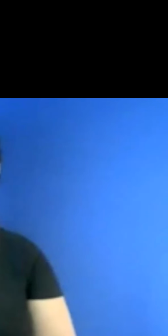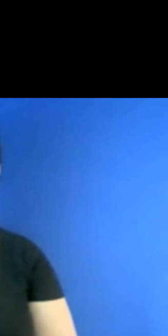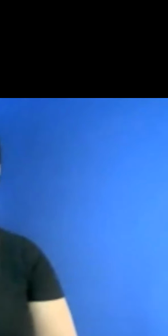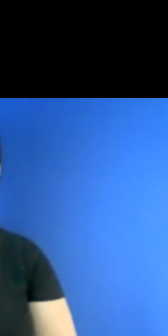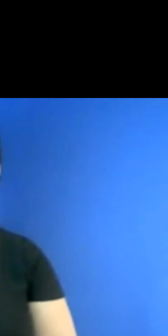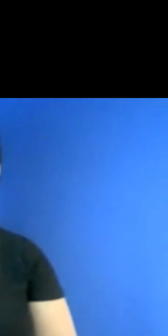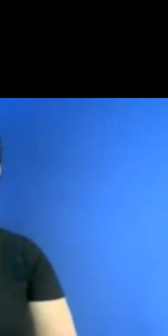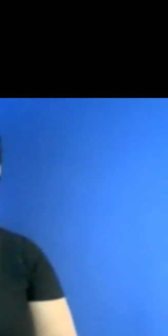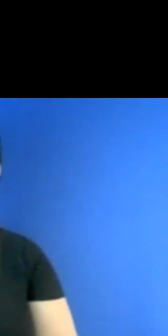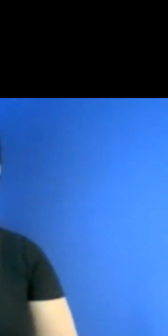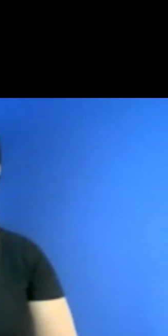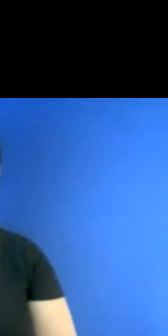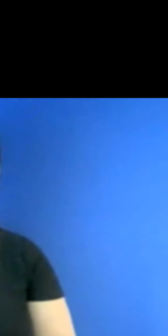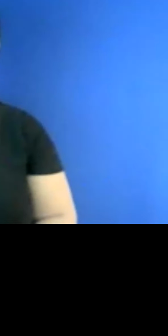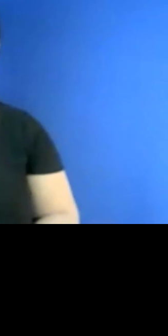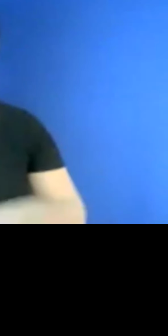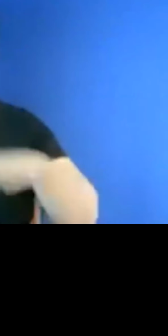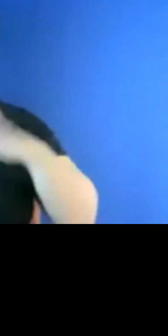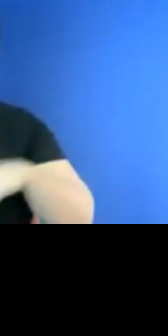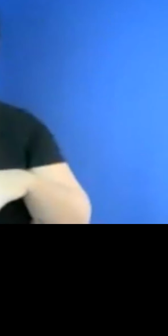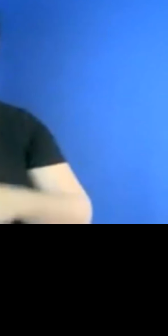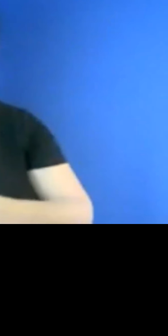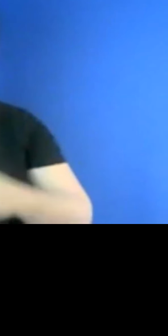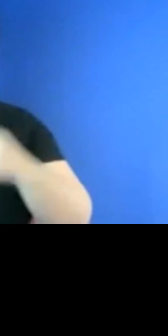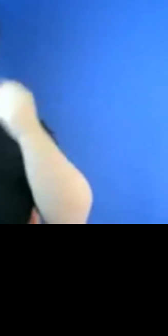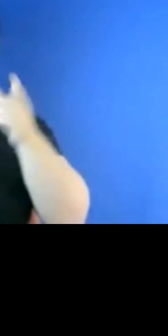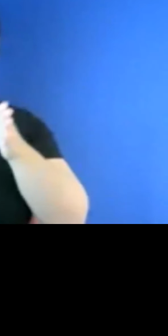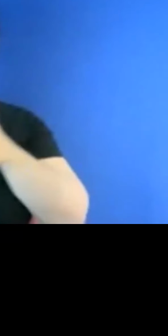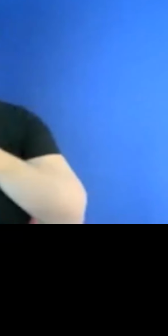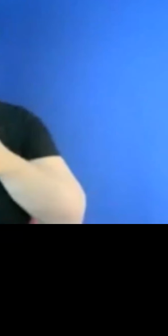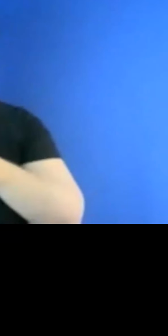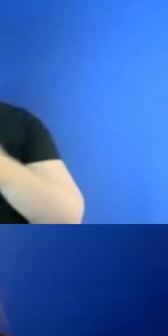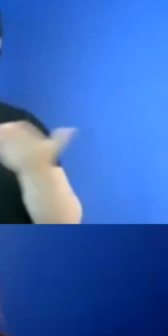So, are there live for you?